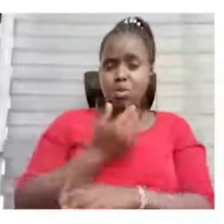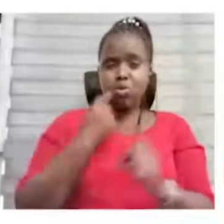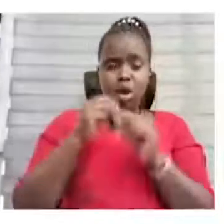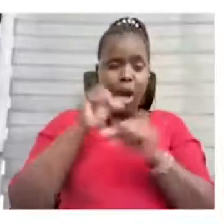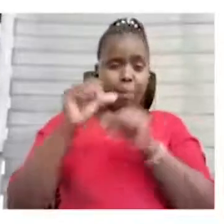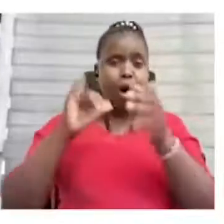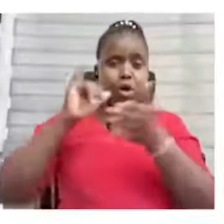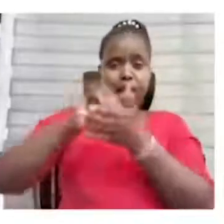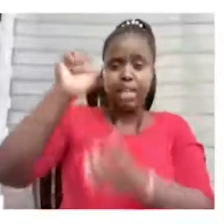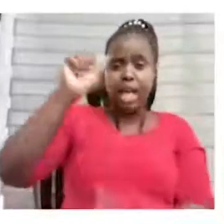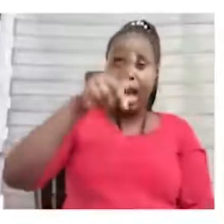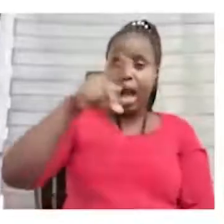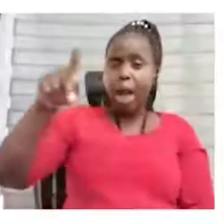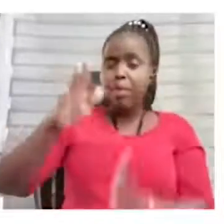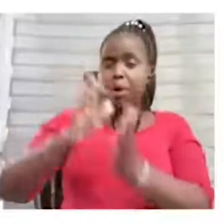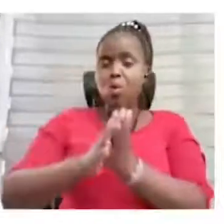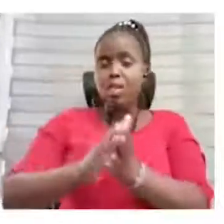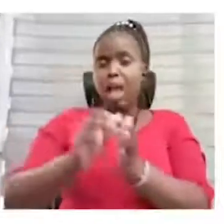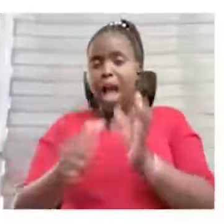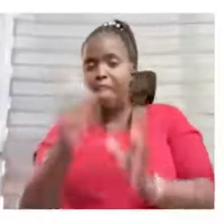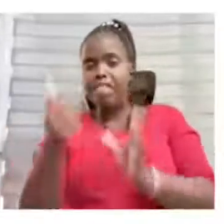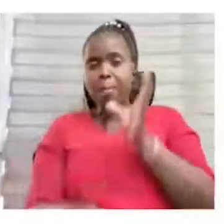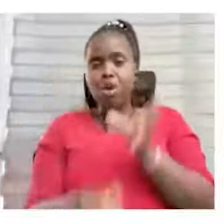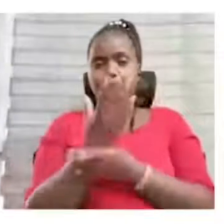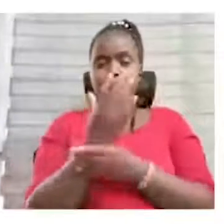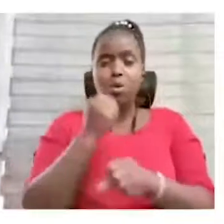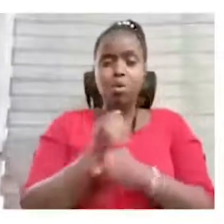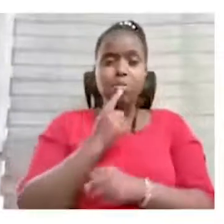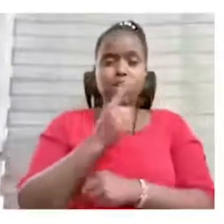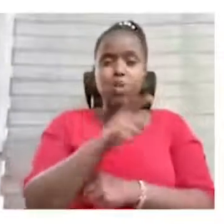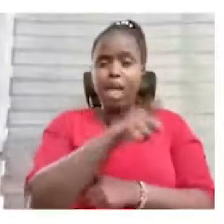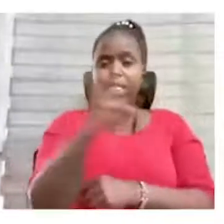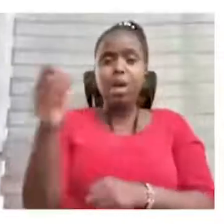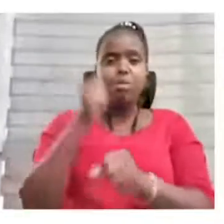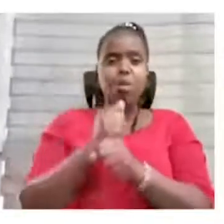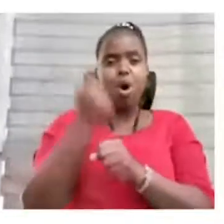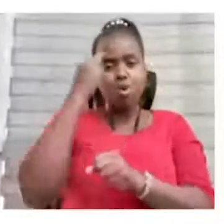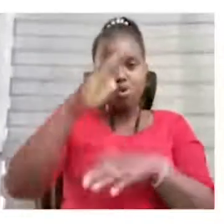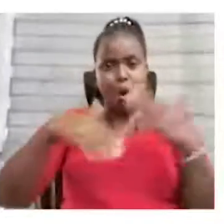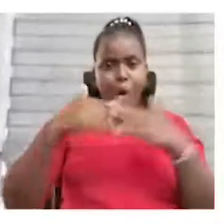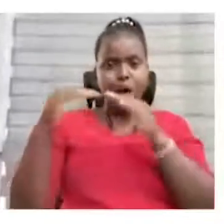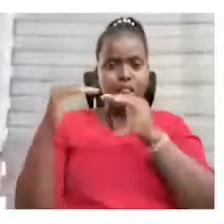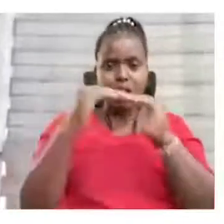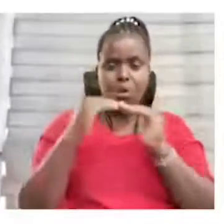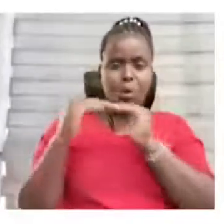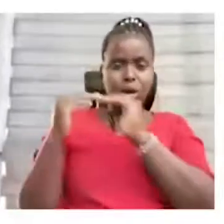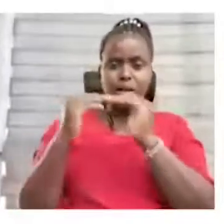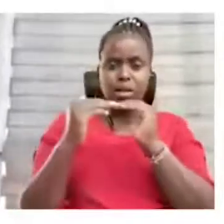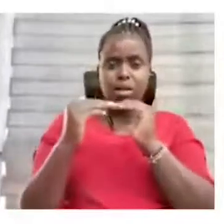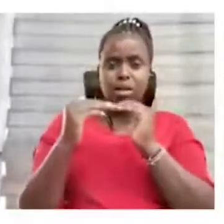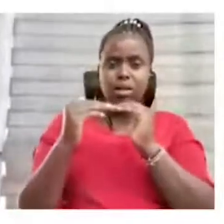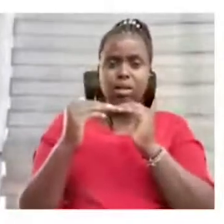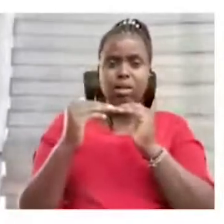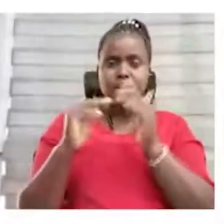products, we want to make sure that they work for everyone, because everyone wants to send an email, everyone wants to send an SMS,